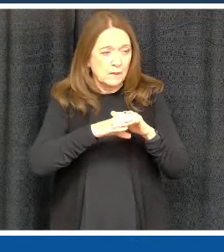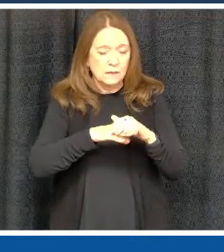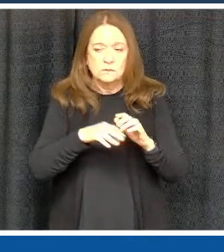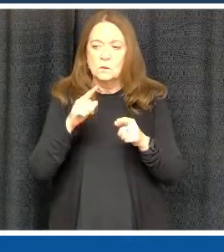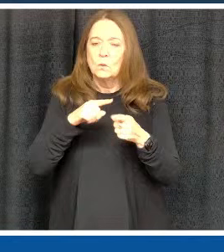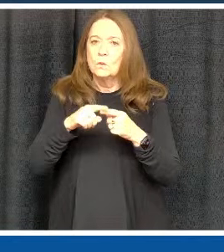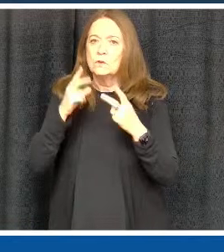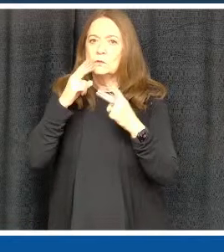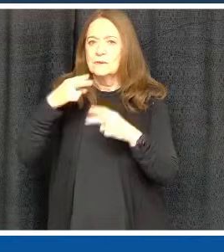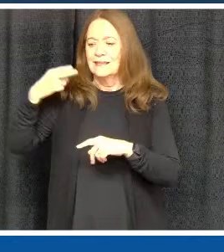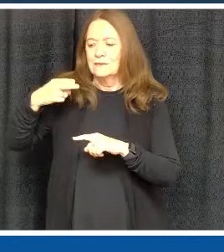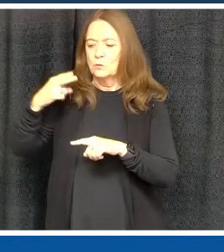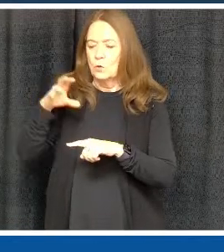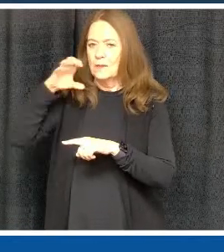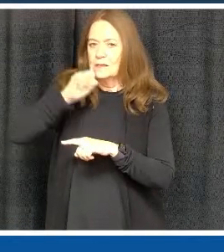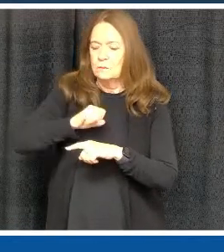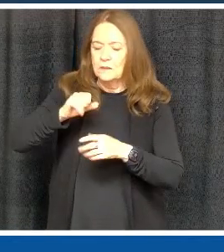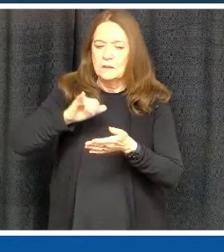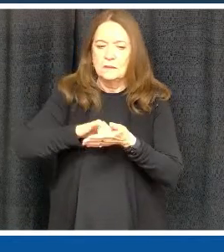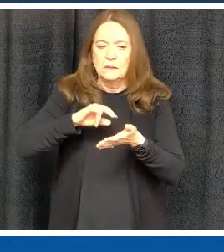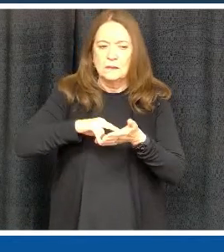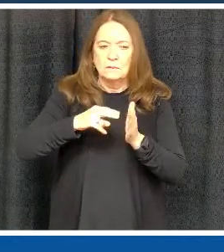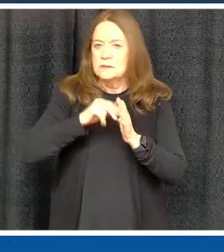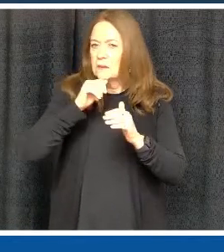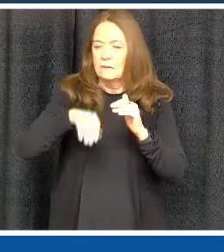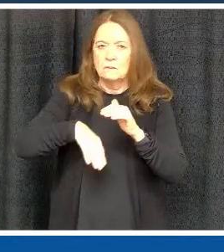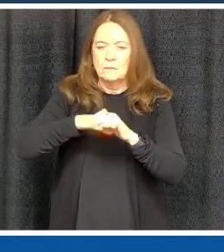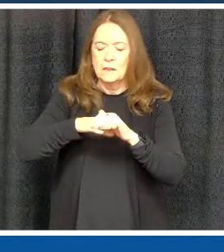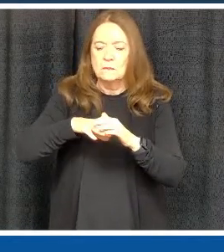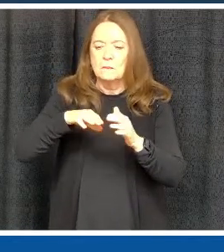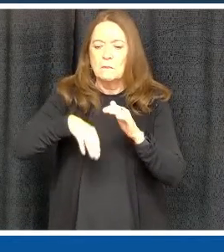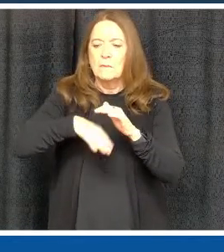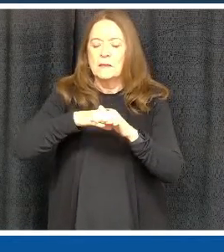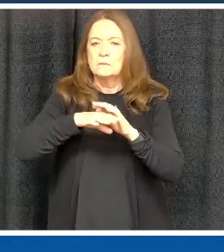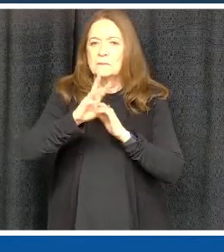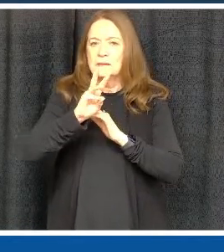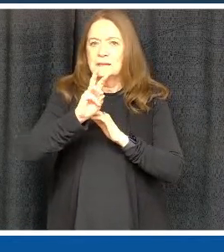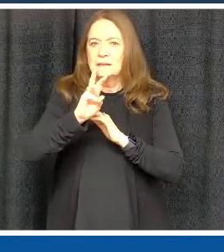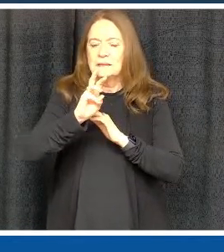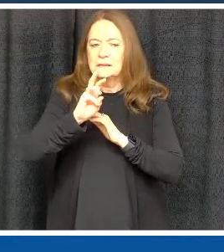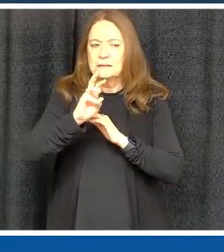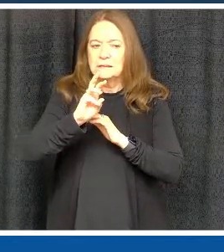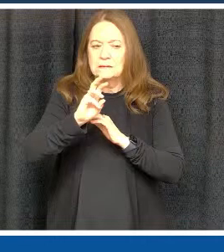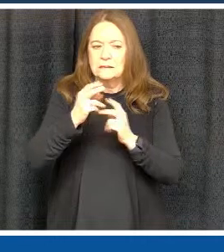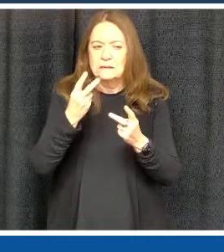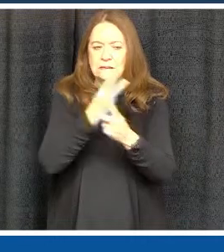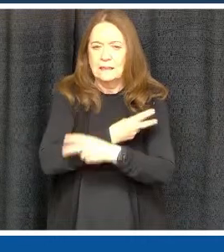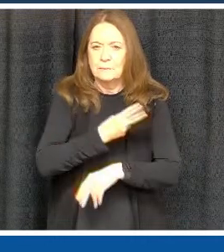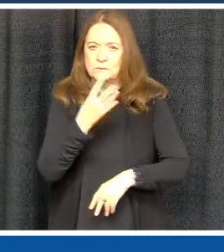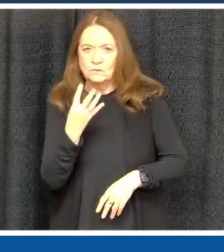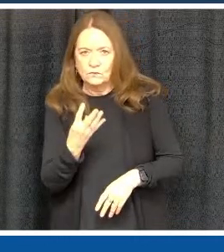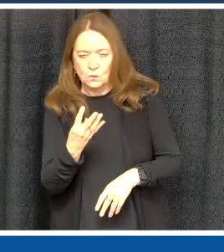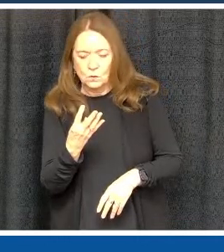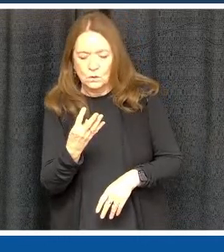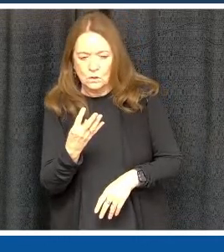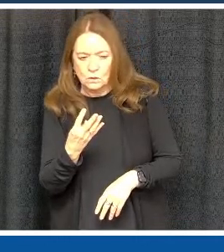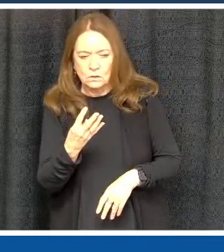see historical estimates, that is not the maximum. Maximum would be 16 times 4, 64 units on the property if they